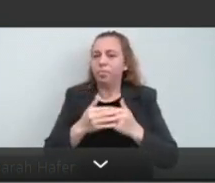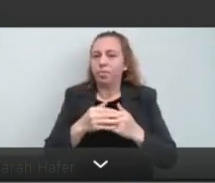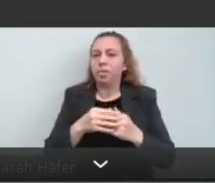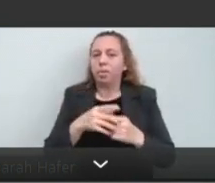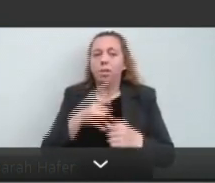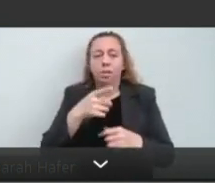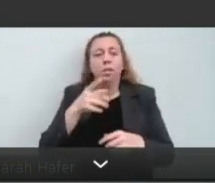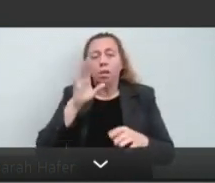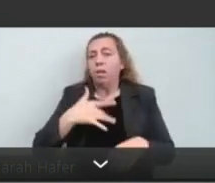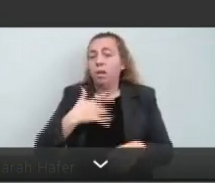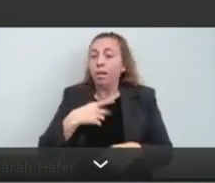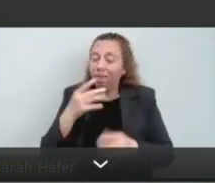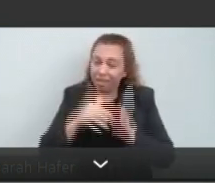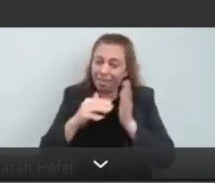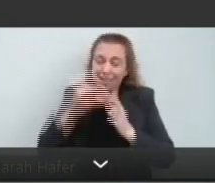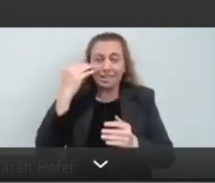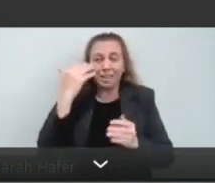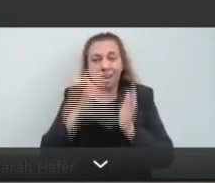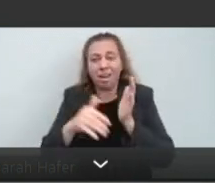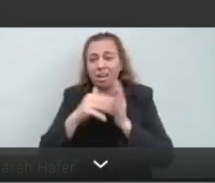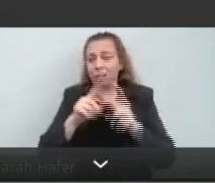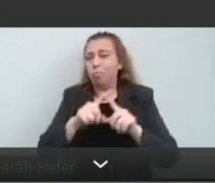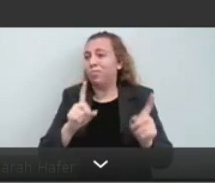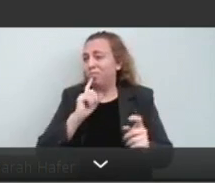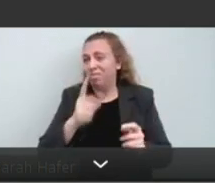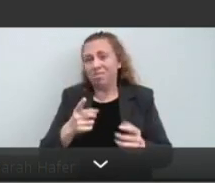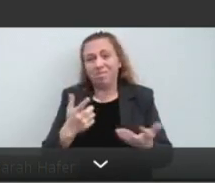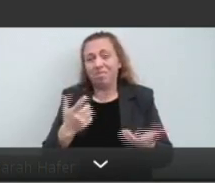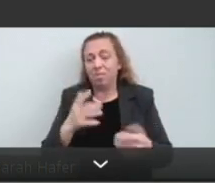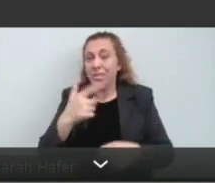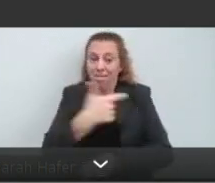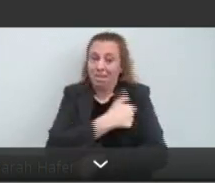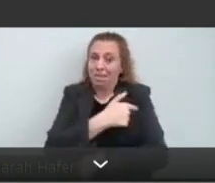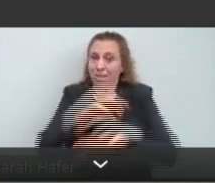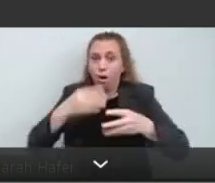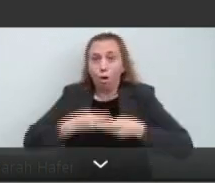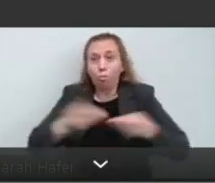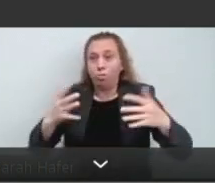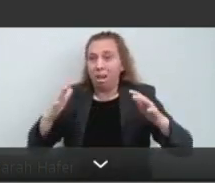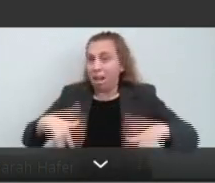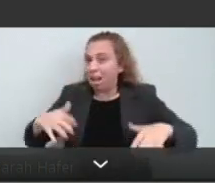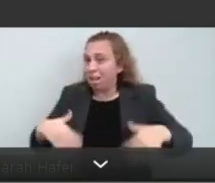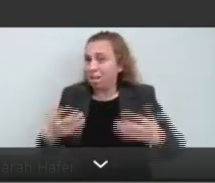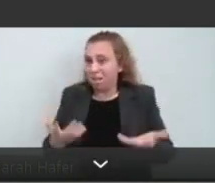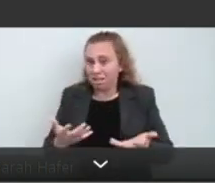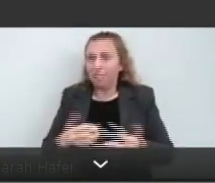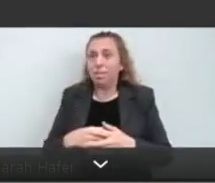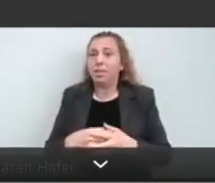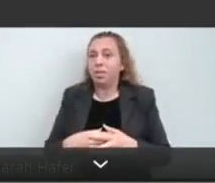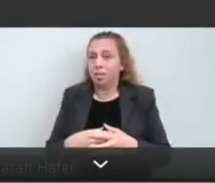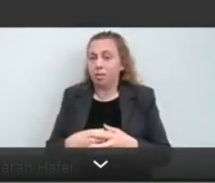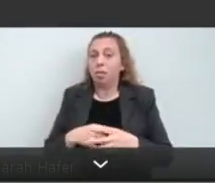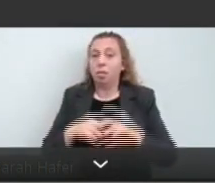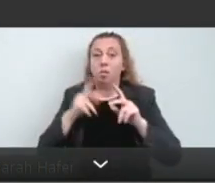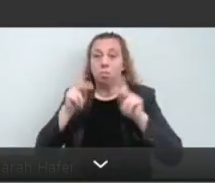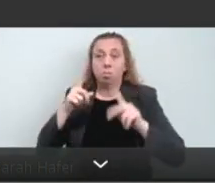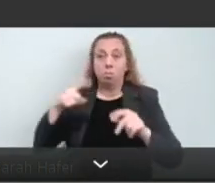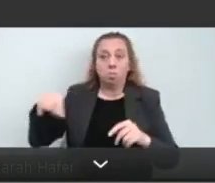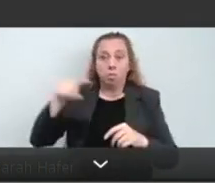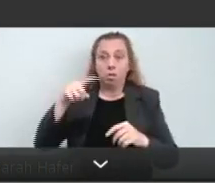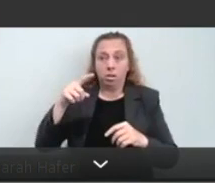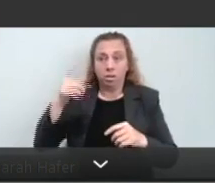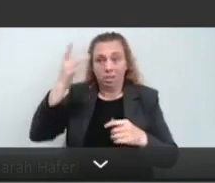tools we have at this point, again, with no vaccine, no treatment, and many people yet to potentially become ill. We have a real balancing act ahead of us, and